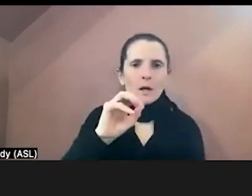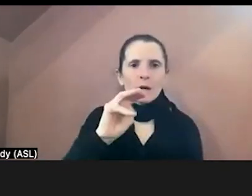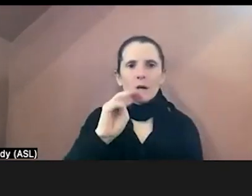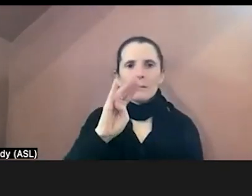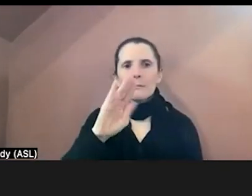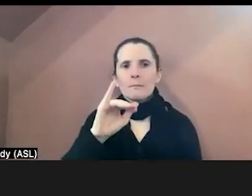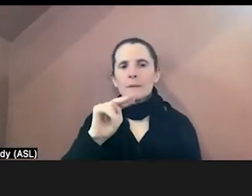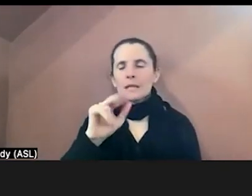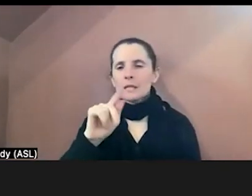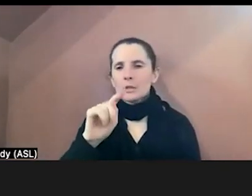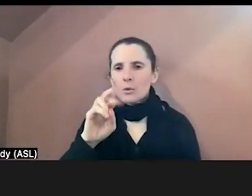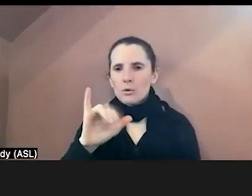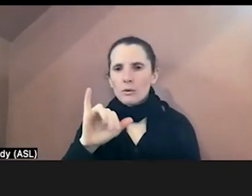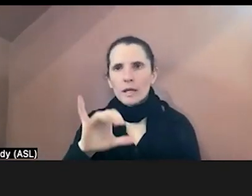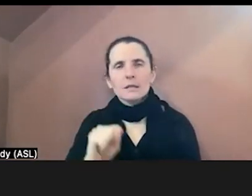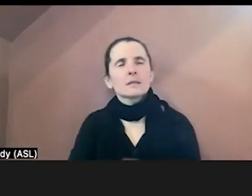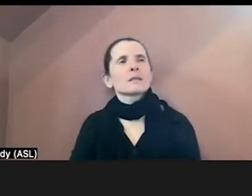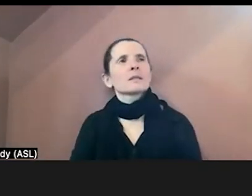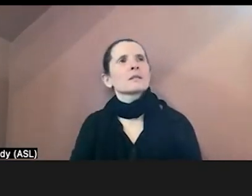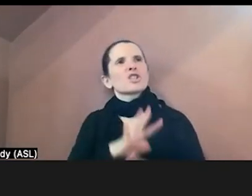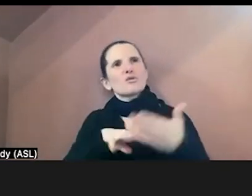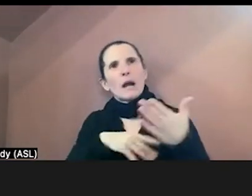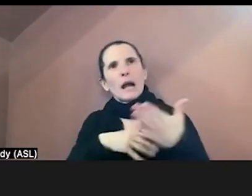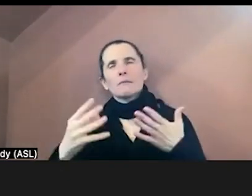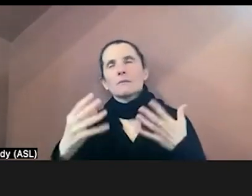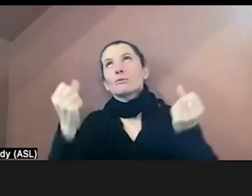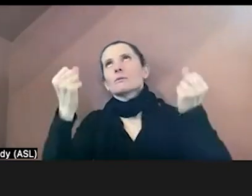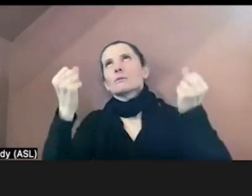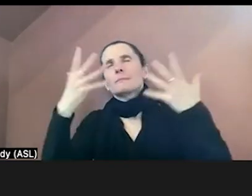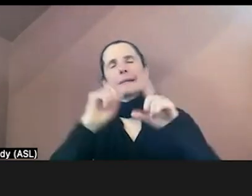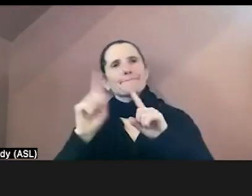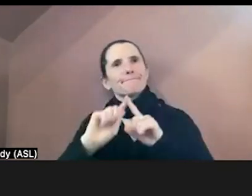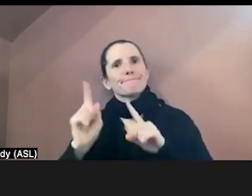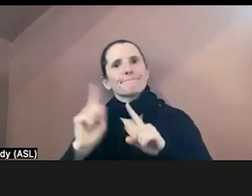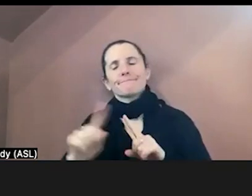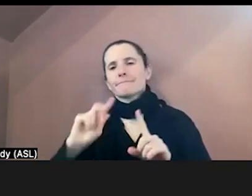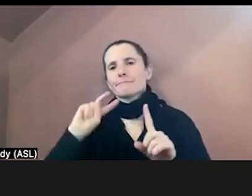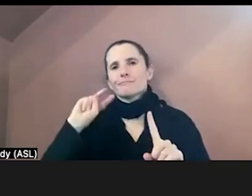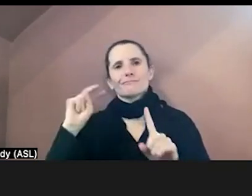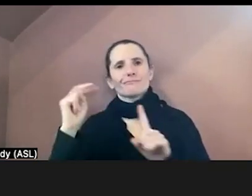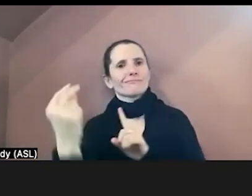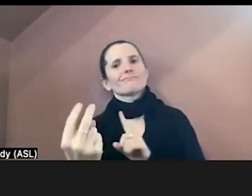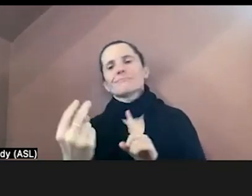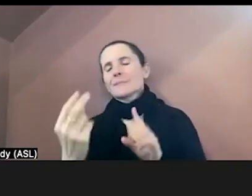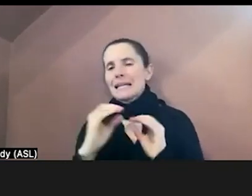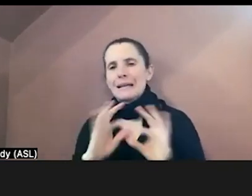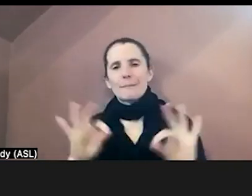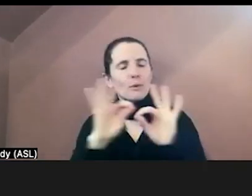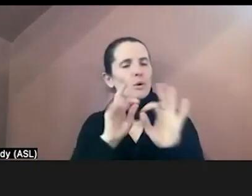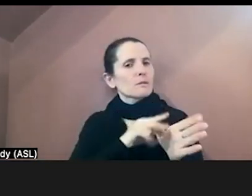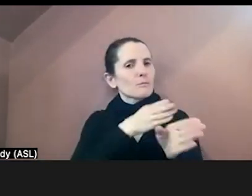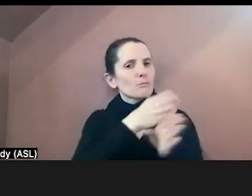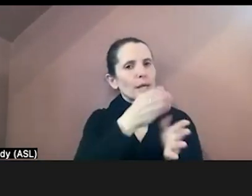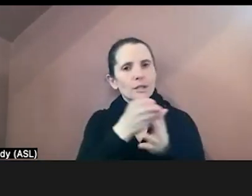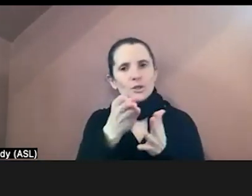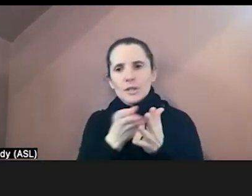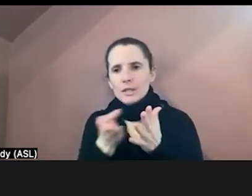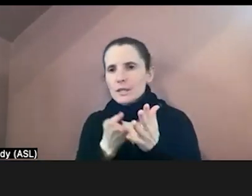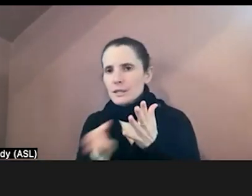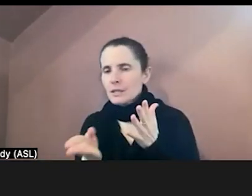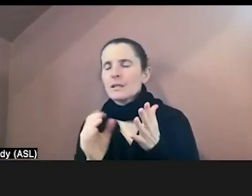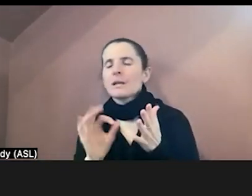combinatorics and graphs, many important branches of mathematics are actually based on